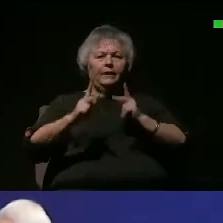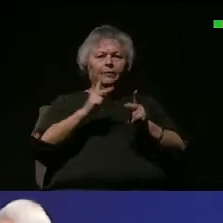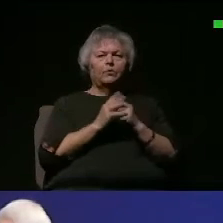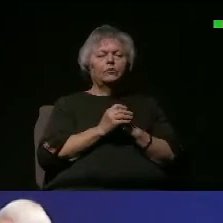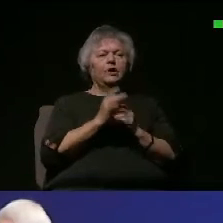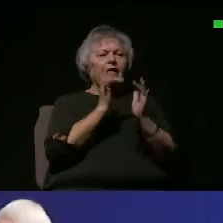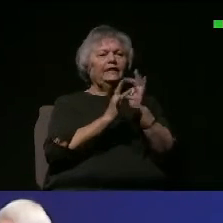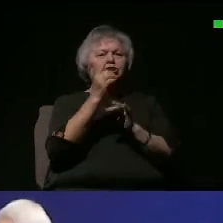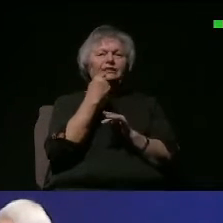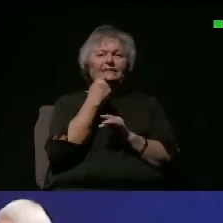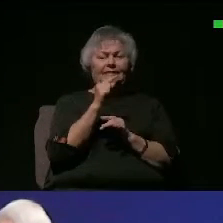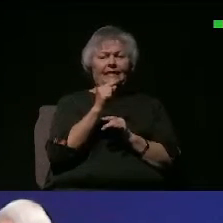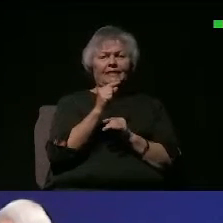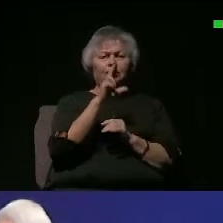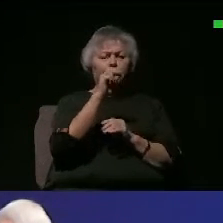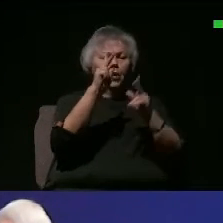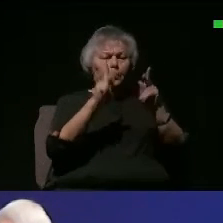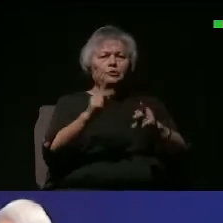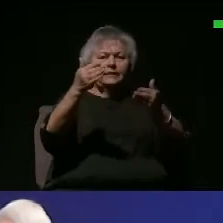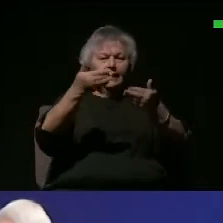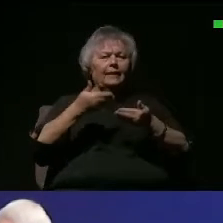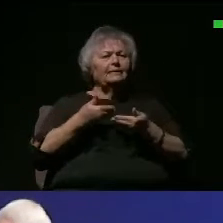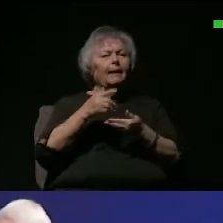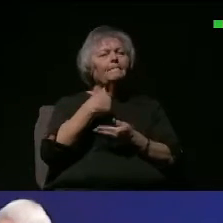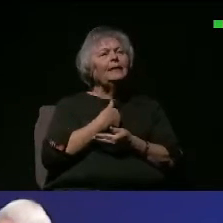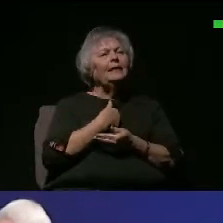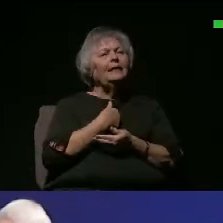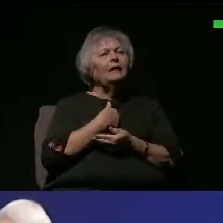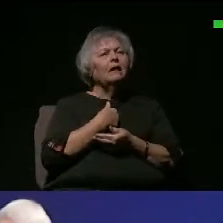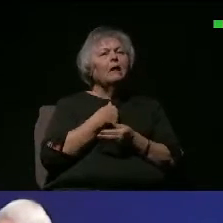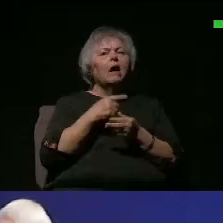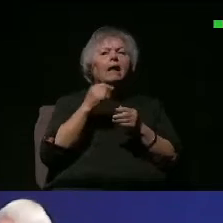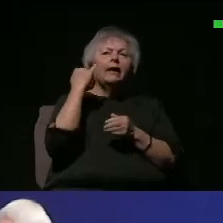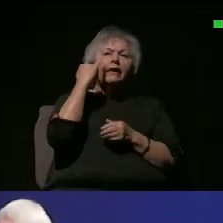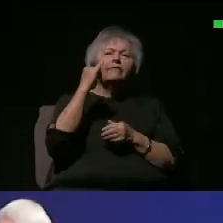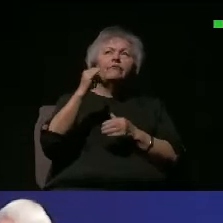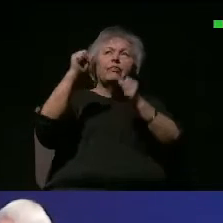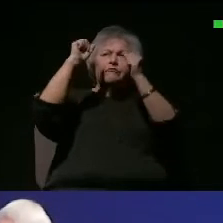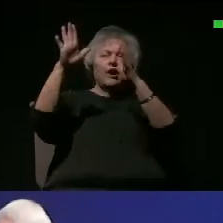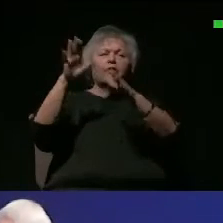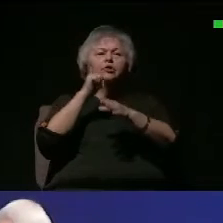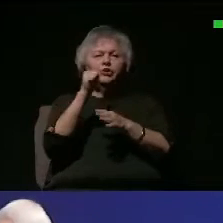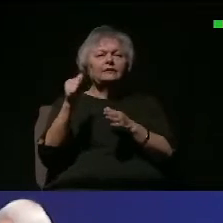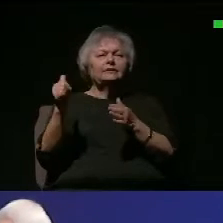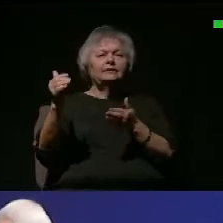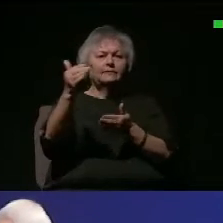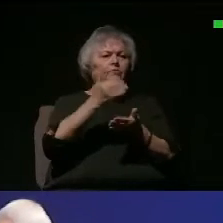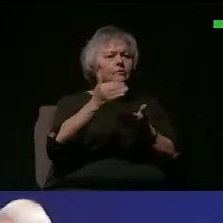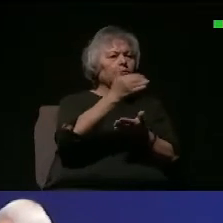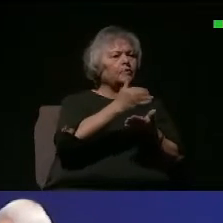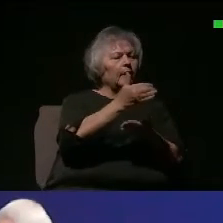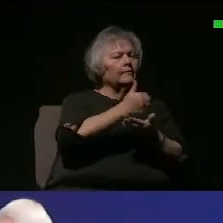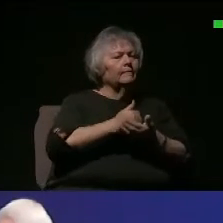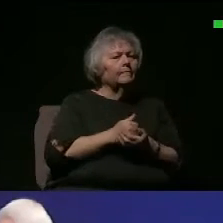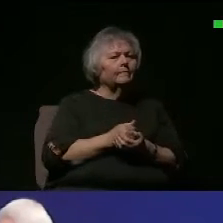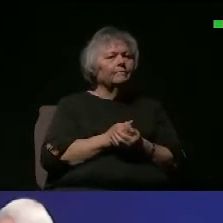can come to me unless the Father who sent me draws him, and I will raise him up on the last day. That's John 6:44. And the